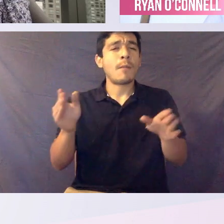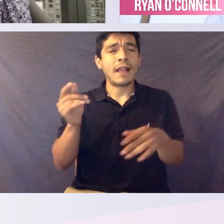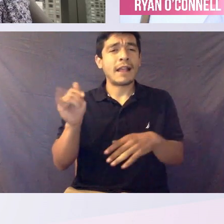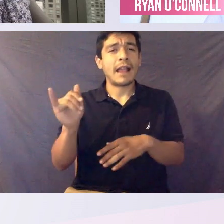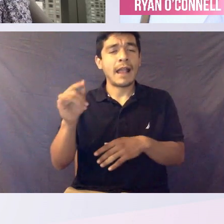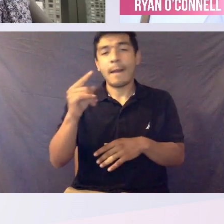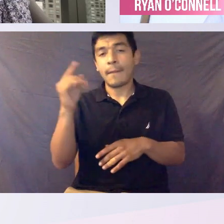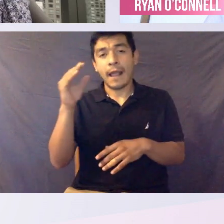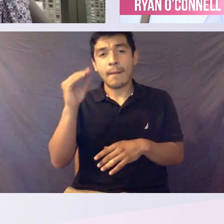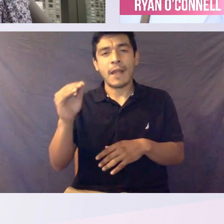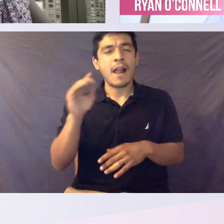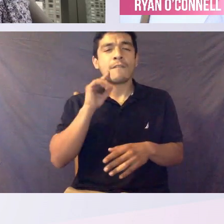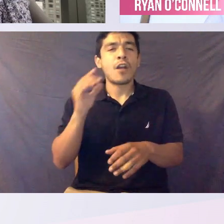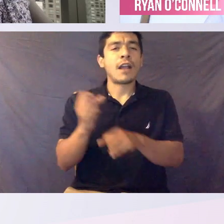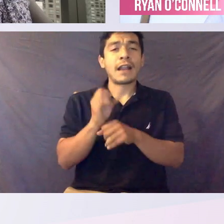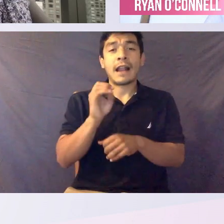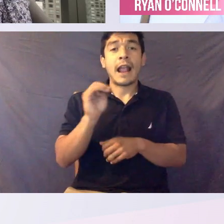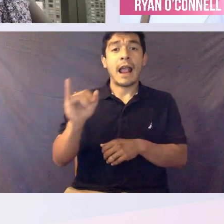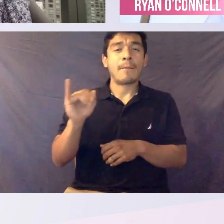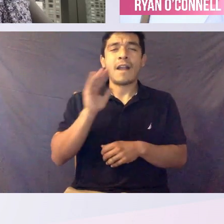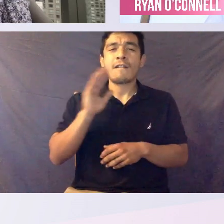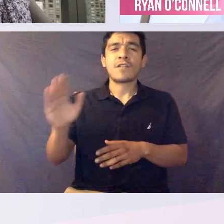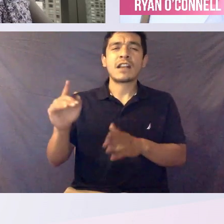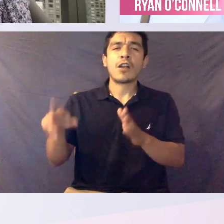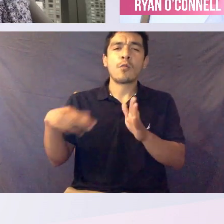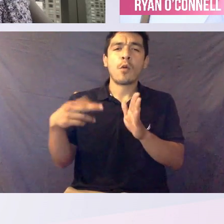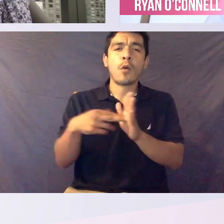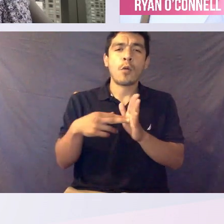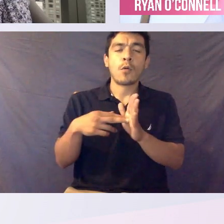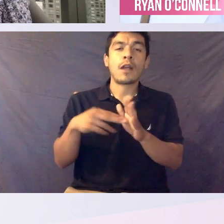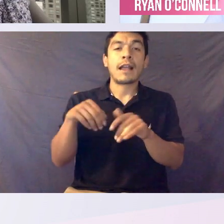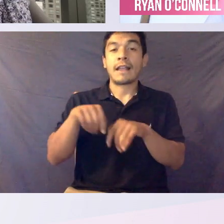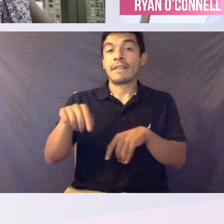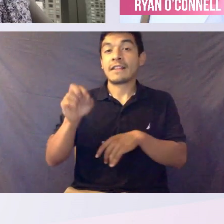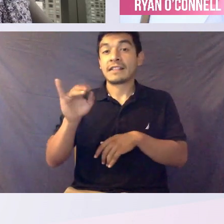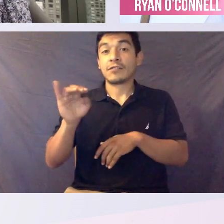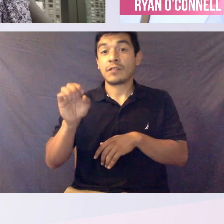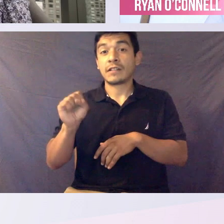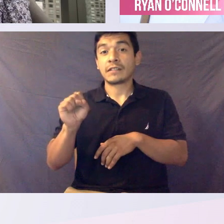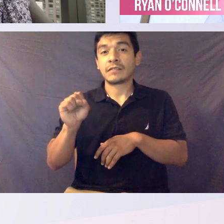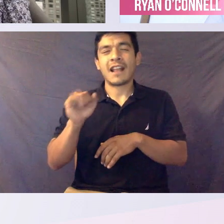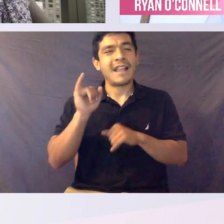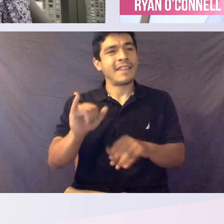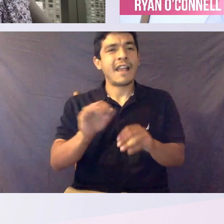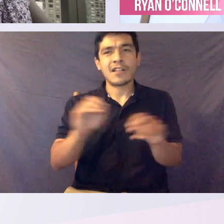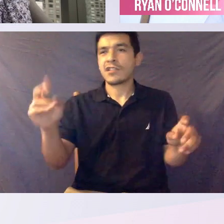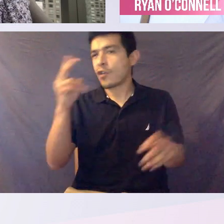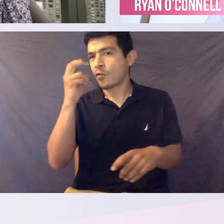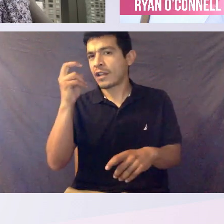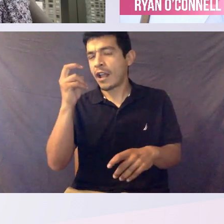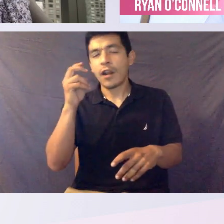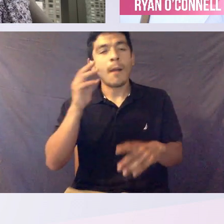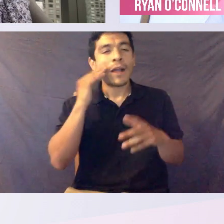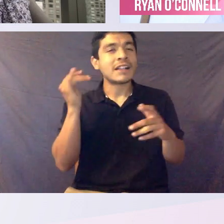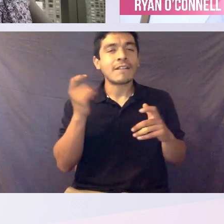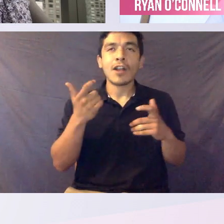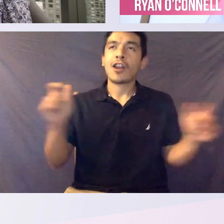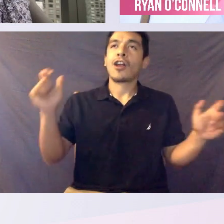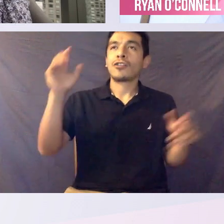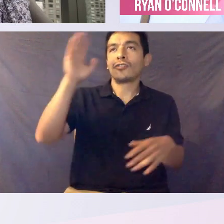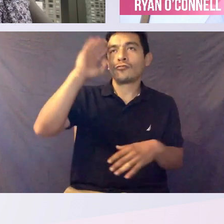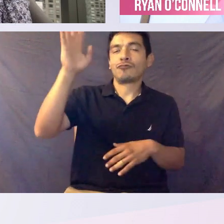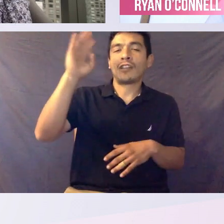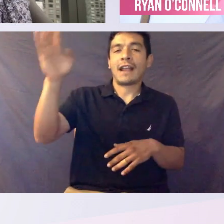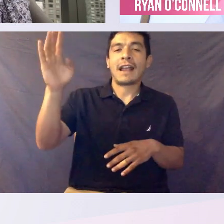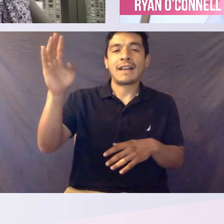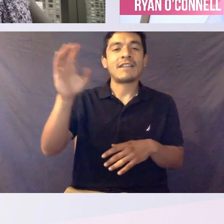actor in a drama for his role as Pray Tell on this series. That is, no doubt, in large part because of the creative mastermind that is